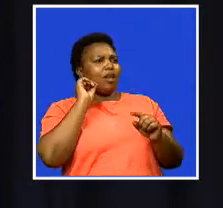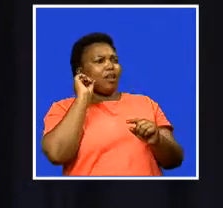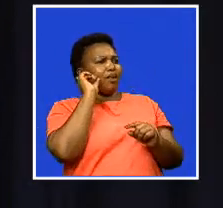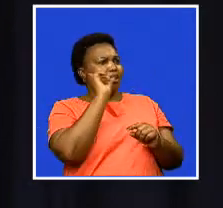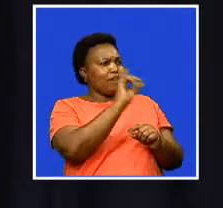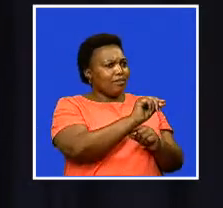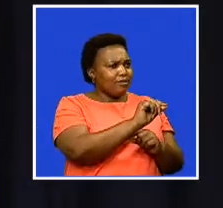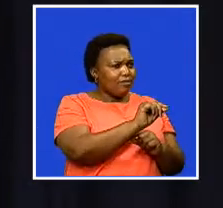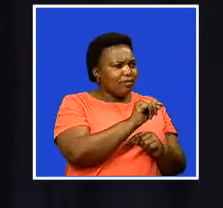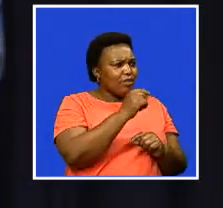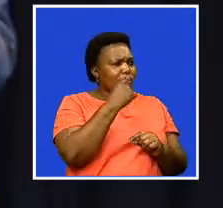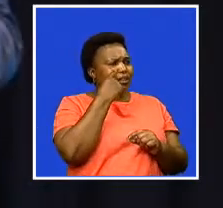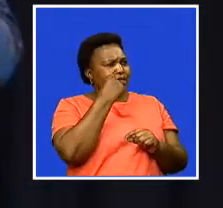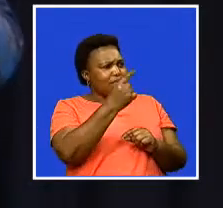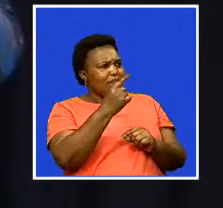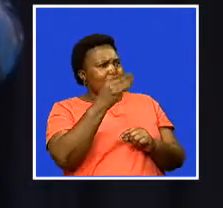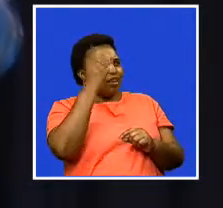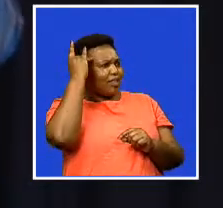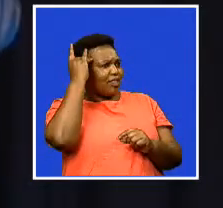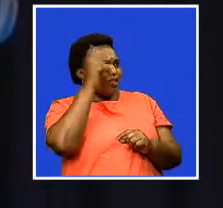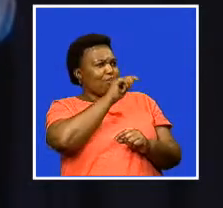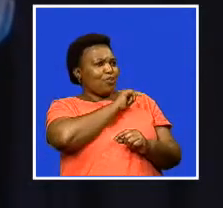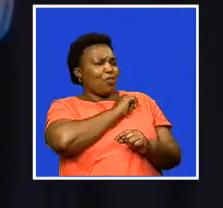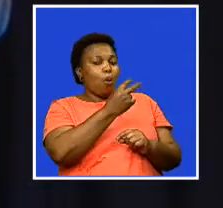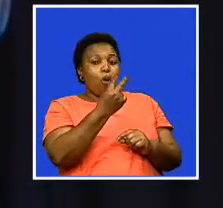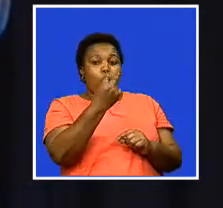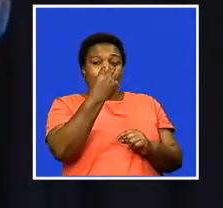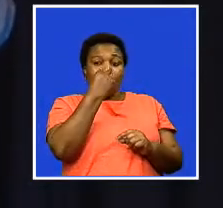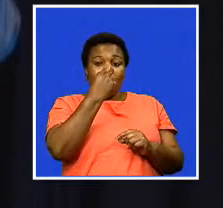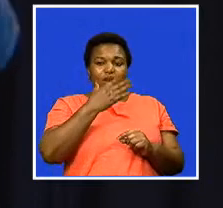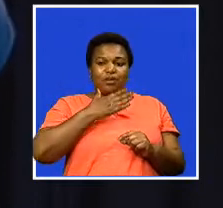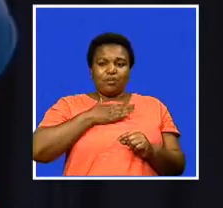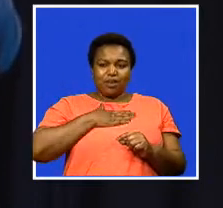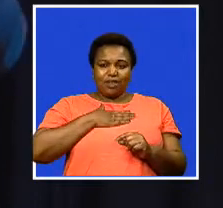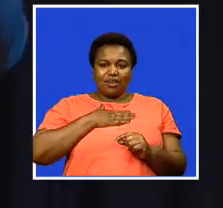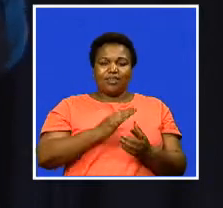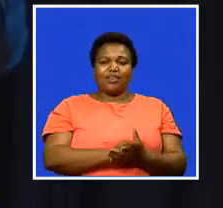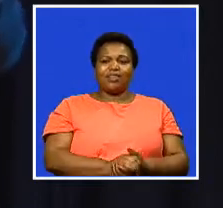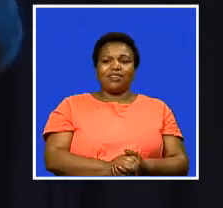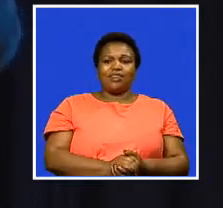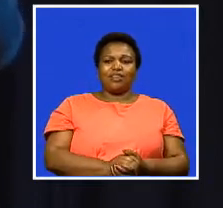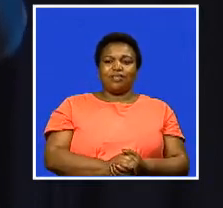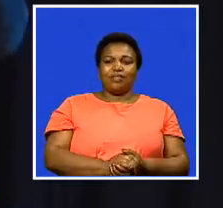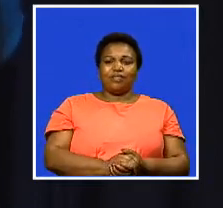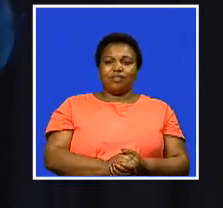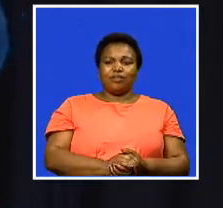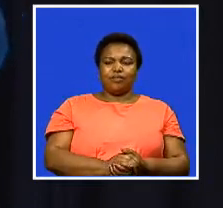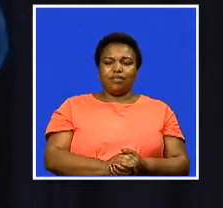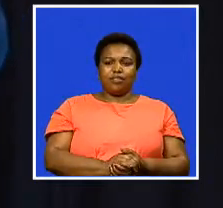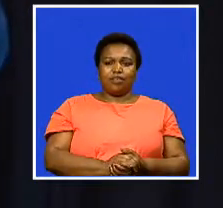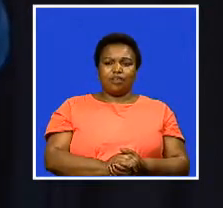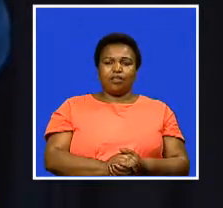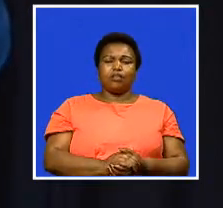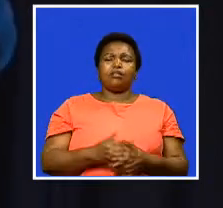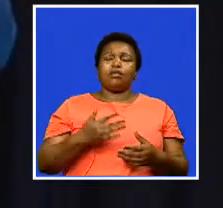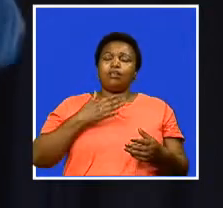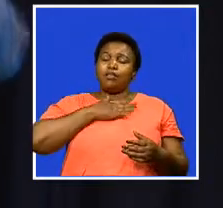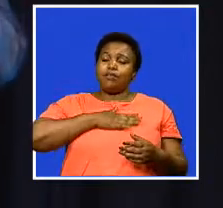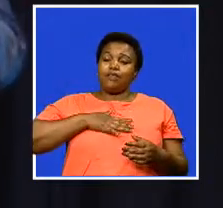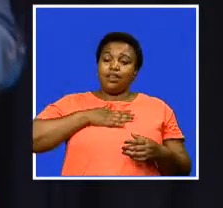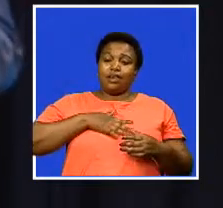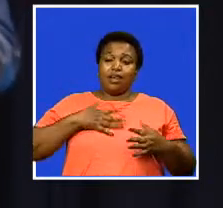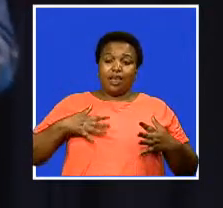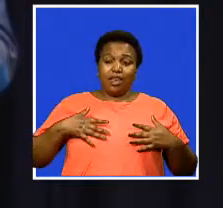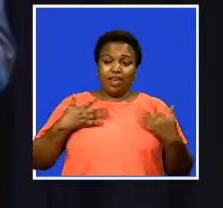uthi wentani nawubuka lendlela lofake le mask uhambe kuthuthumela ukuthi nangabe